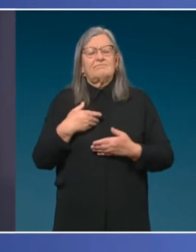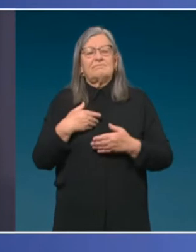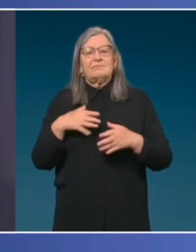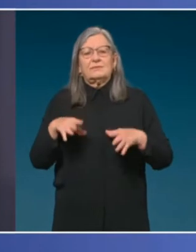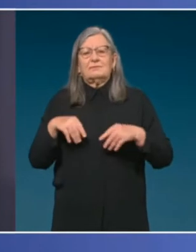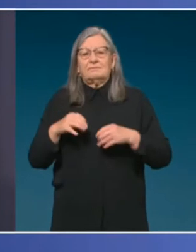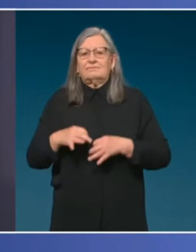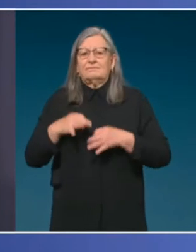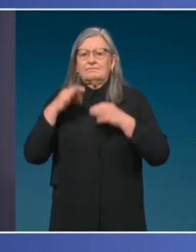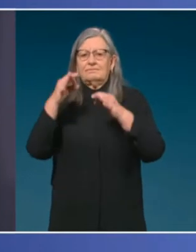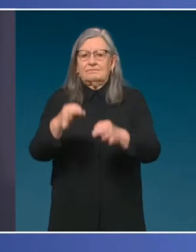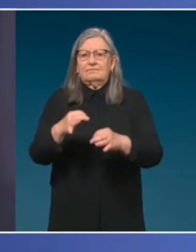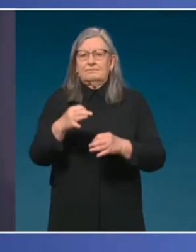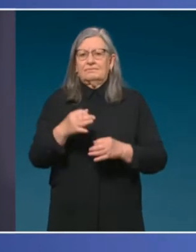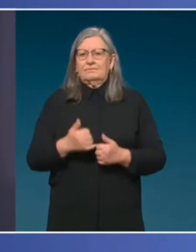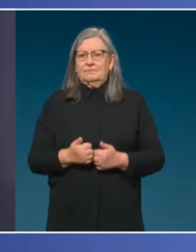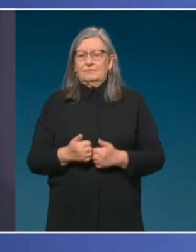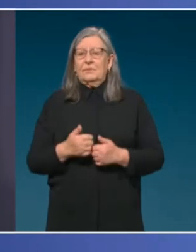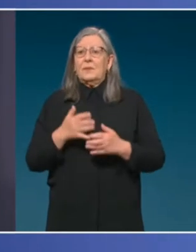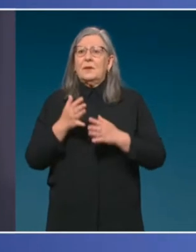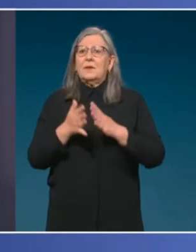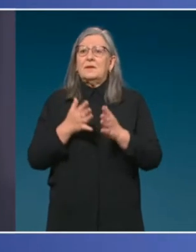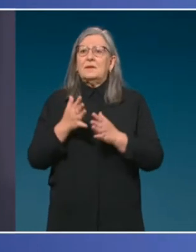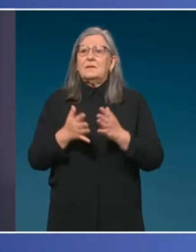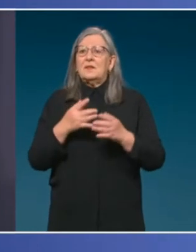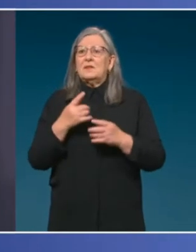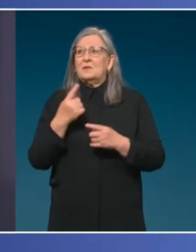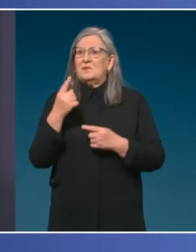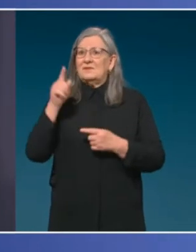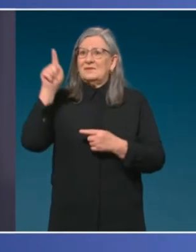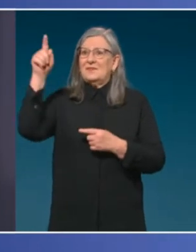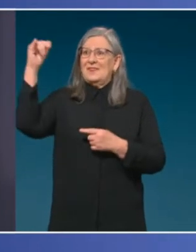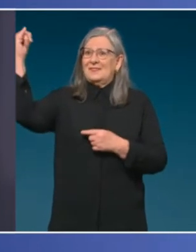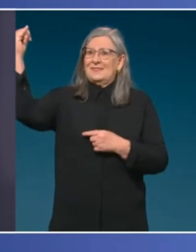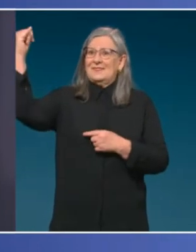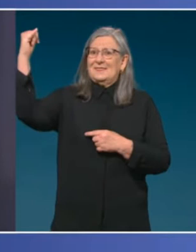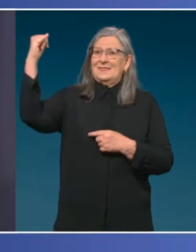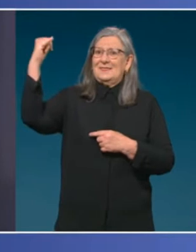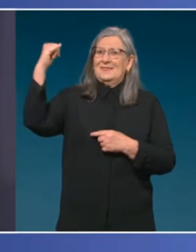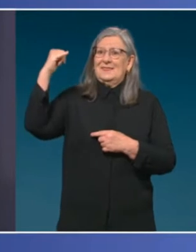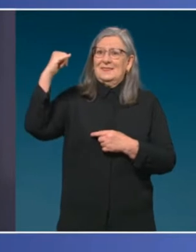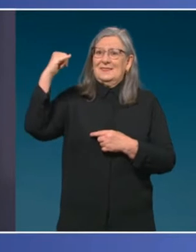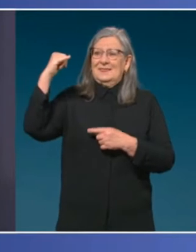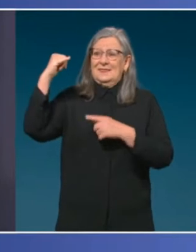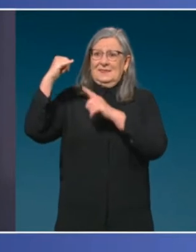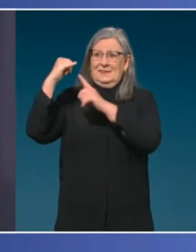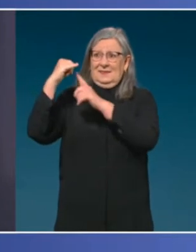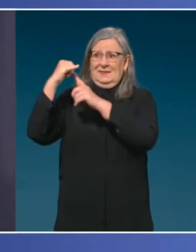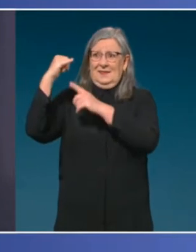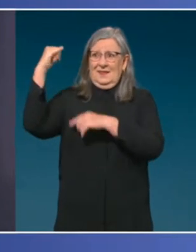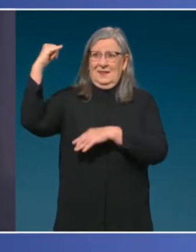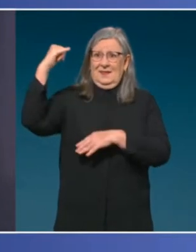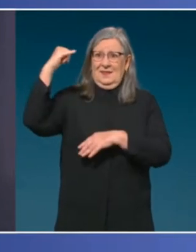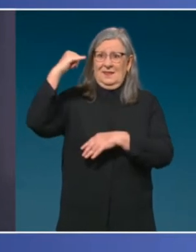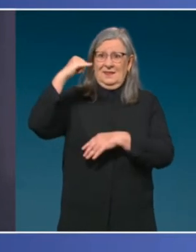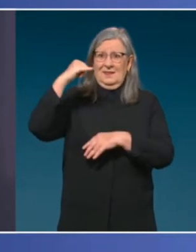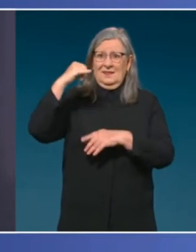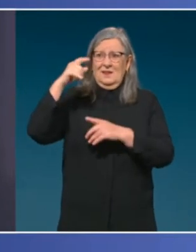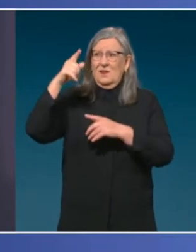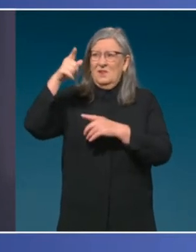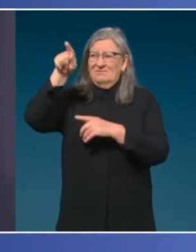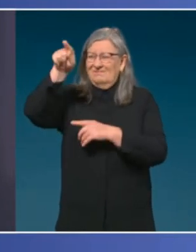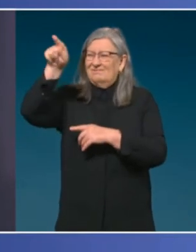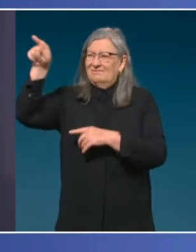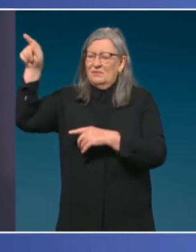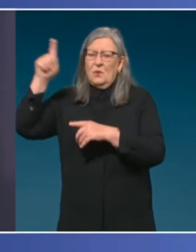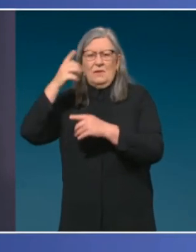that international arrivals who are in the cohorts of economic cohorts, including skilled workers,